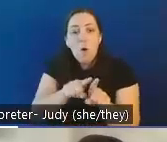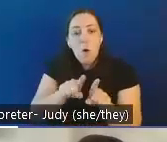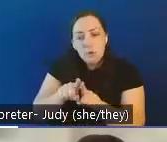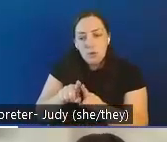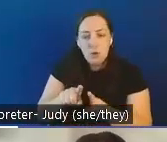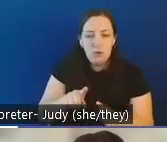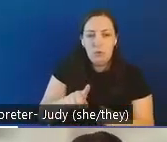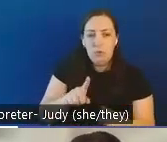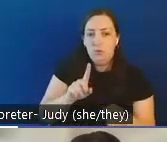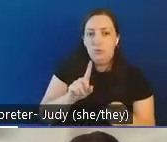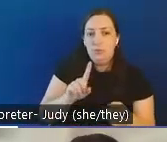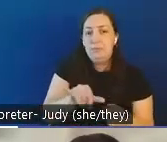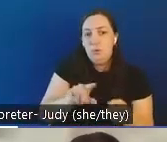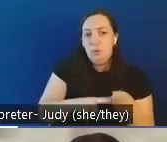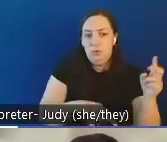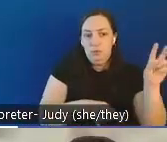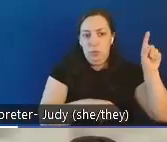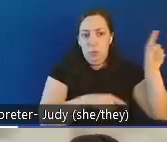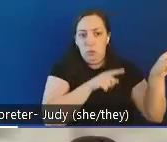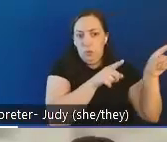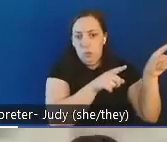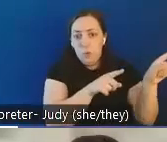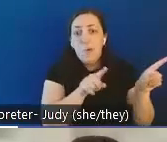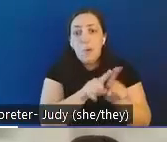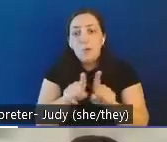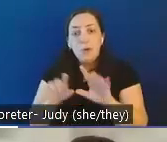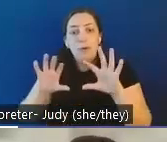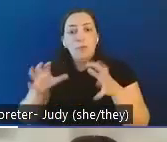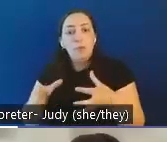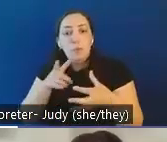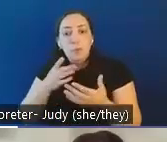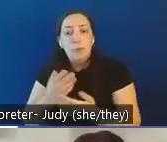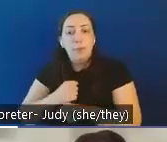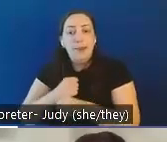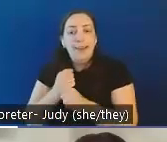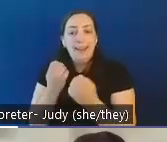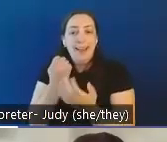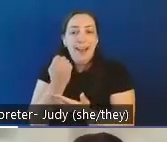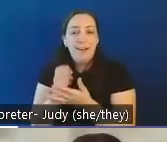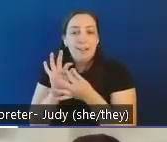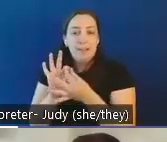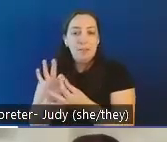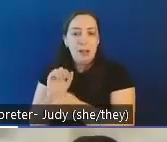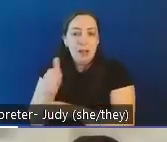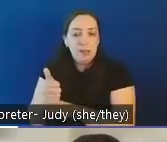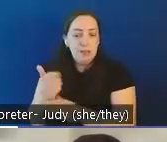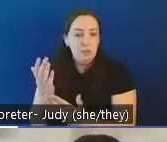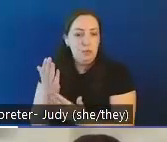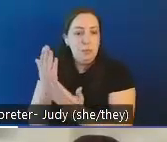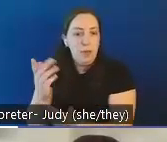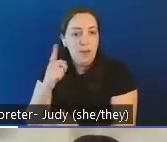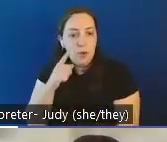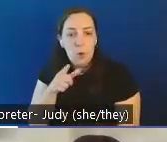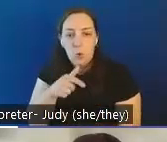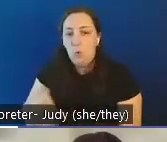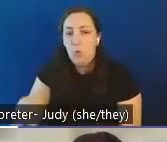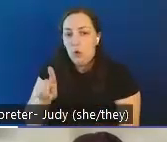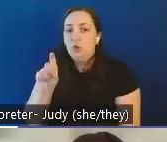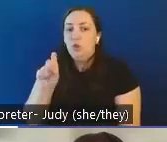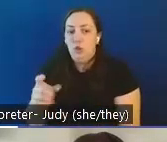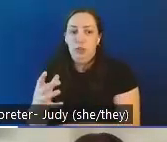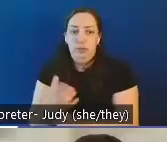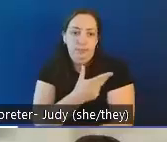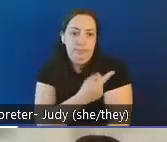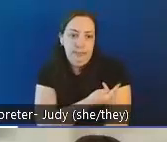vaccines I just said, groups that are making evidence-based recommendations for who should get the vaccines this season. So